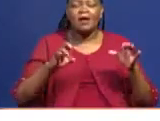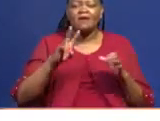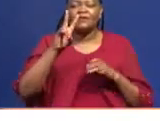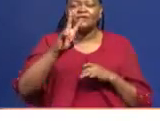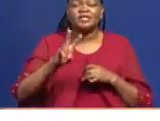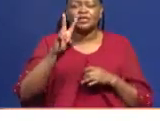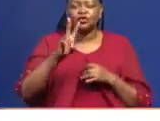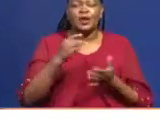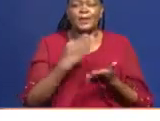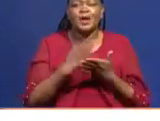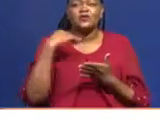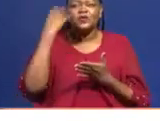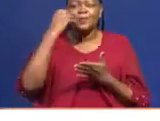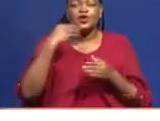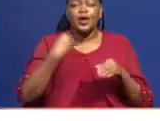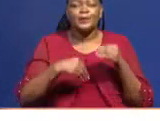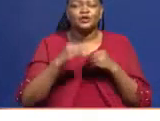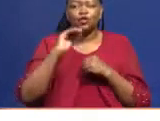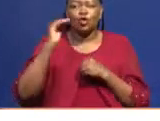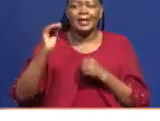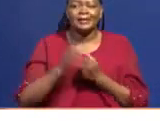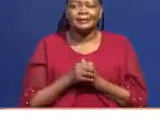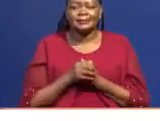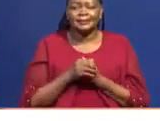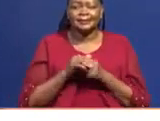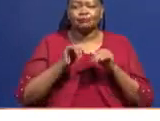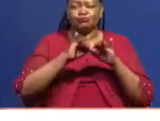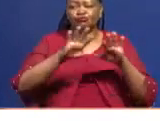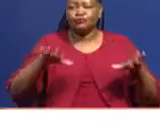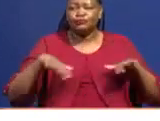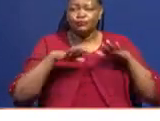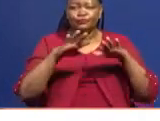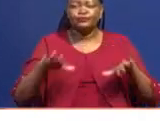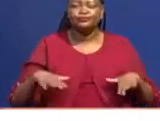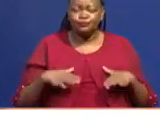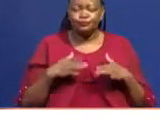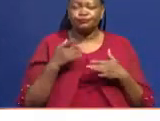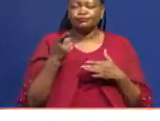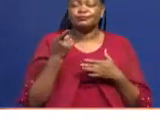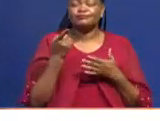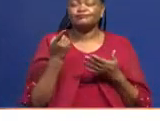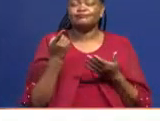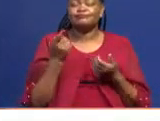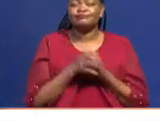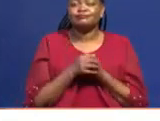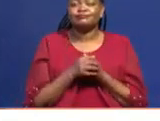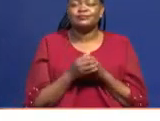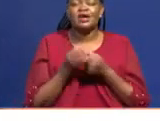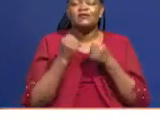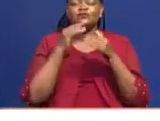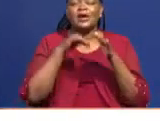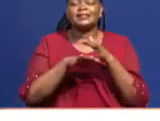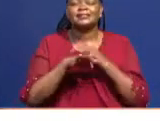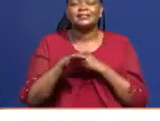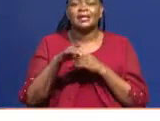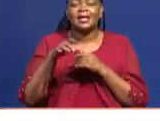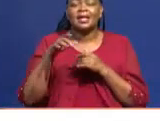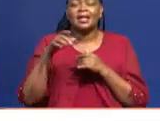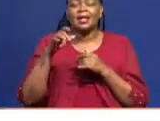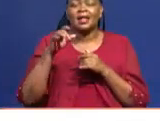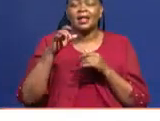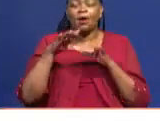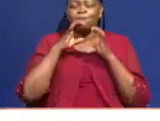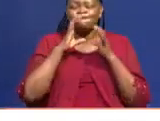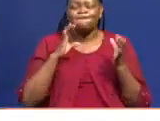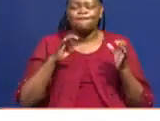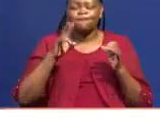of the beauty in Busia County. The beach is positioned to offer access to Lake Victoria for cruise ship